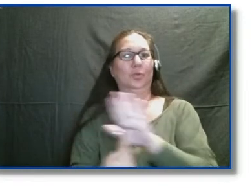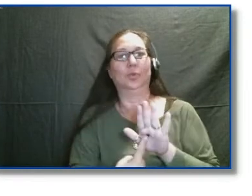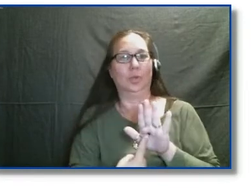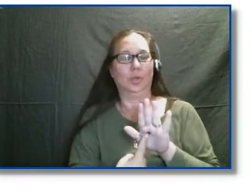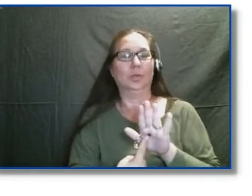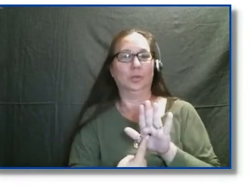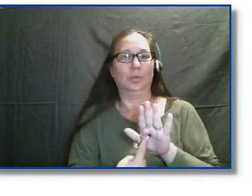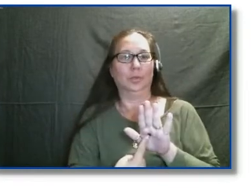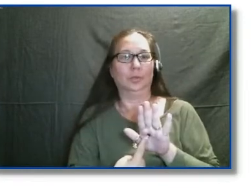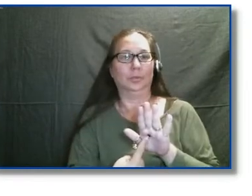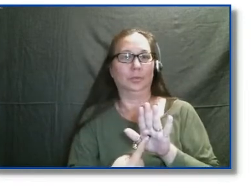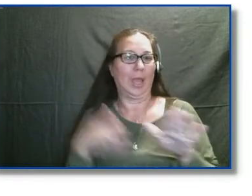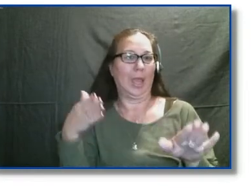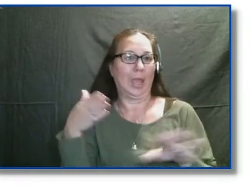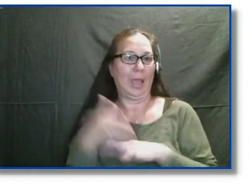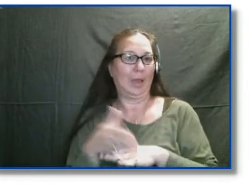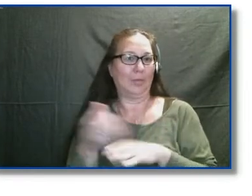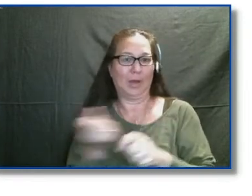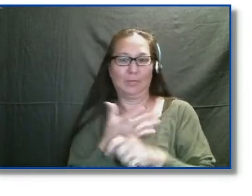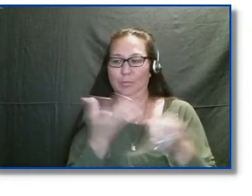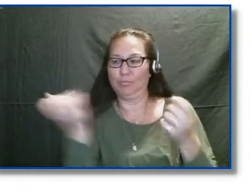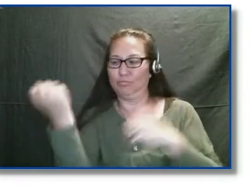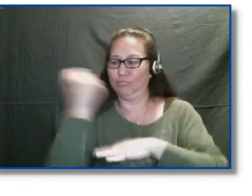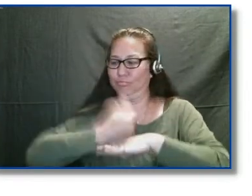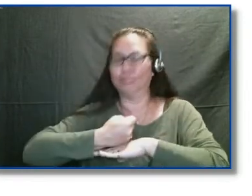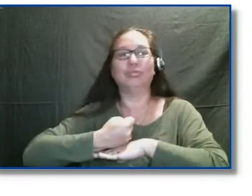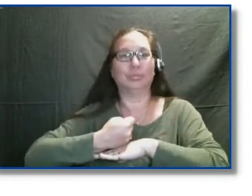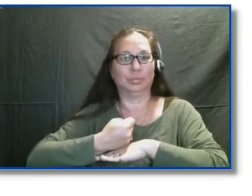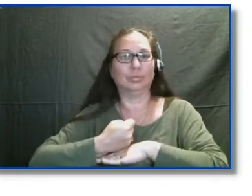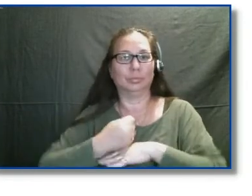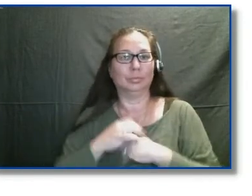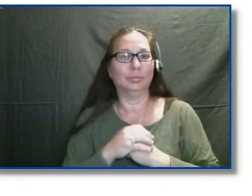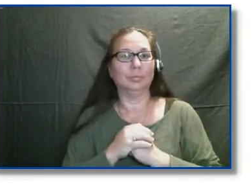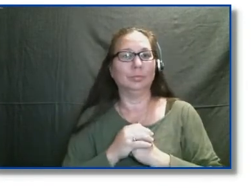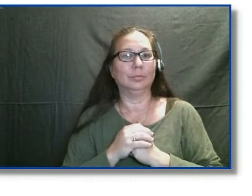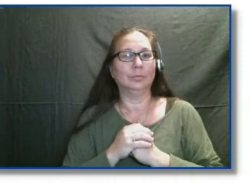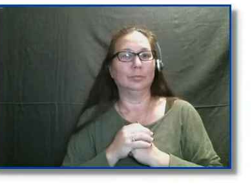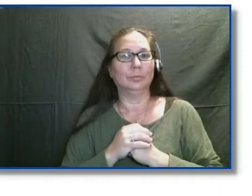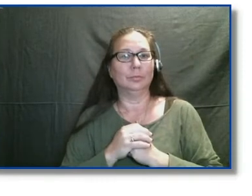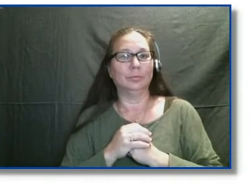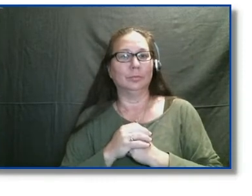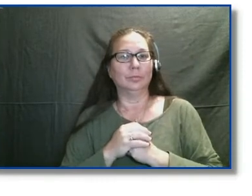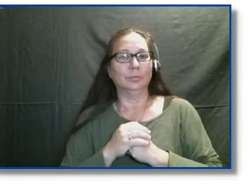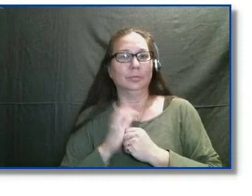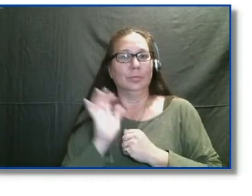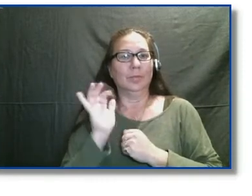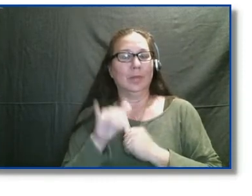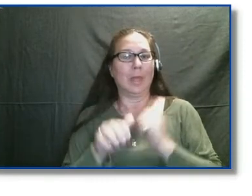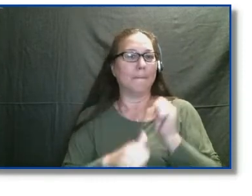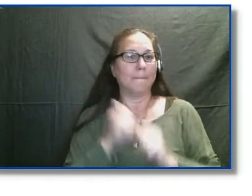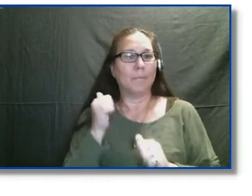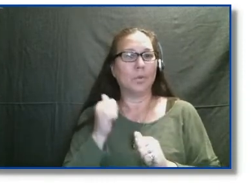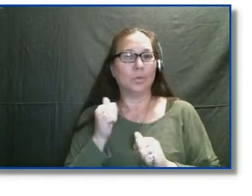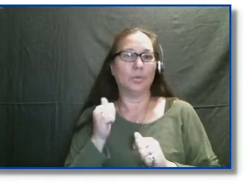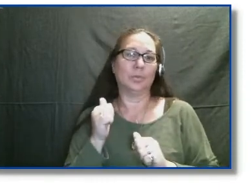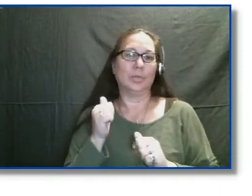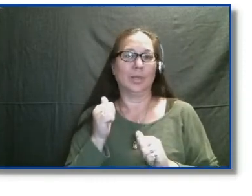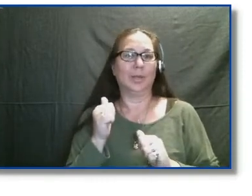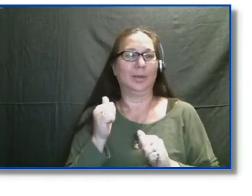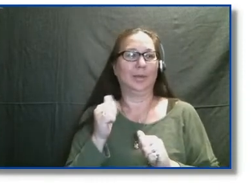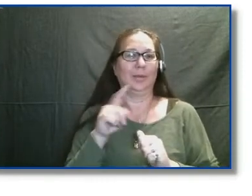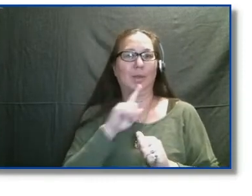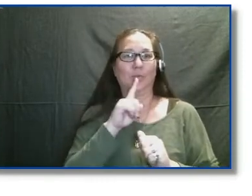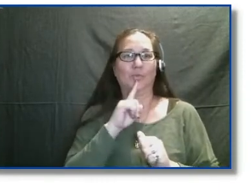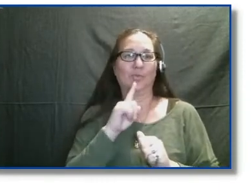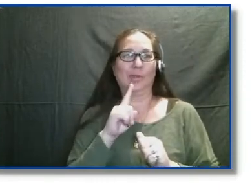post-Fordism is based on immaterial products and no longer factory production, and mostly exploitation of